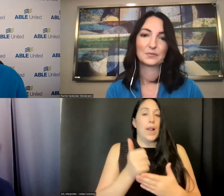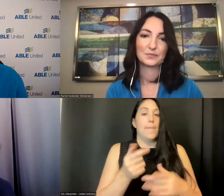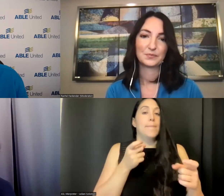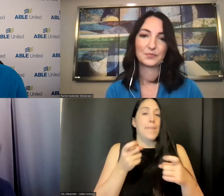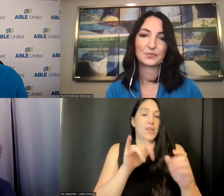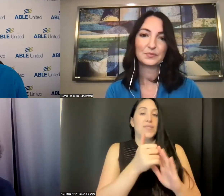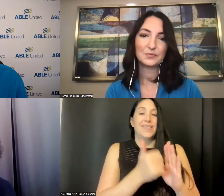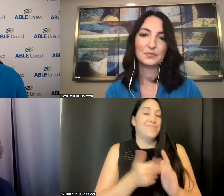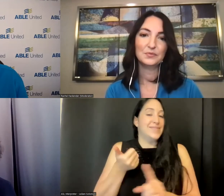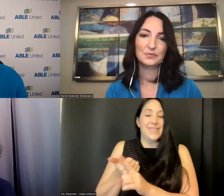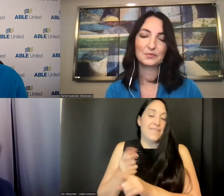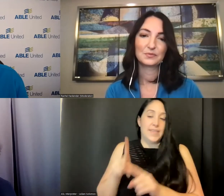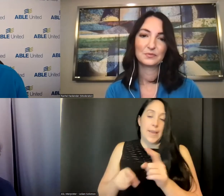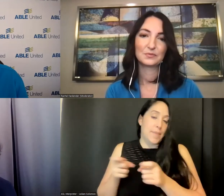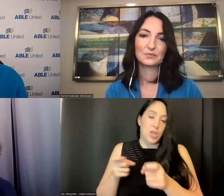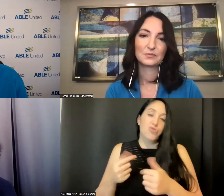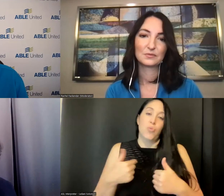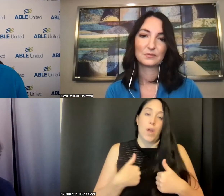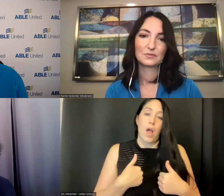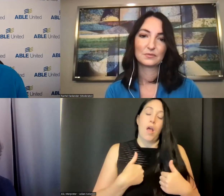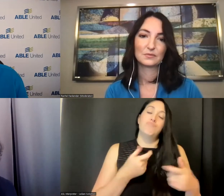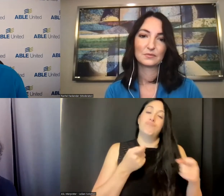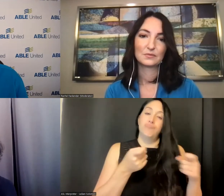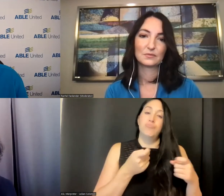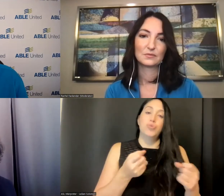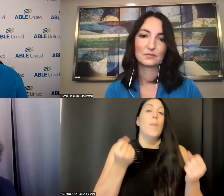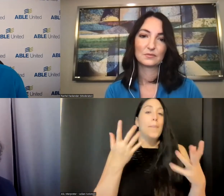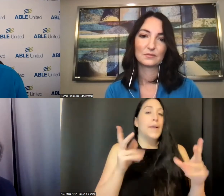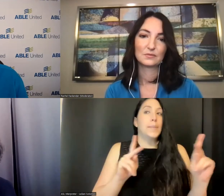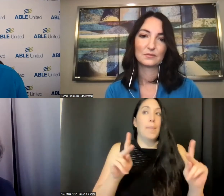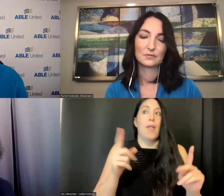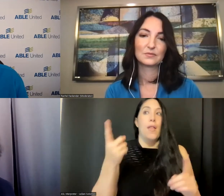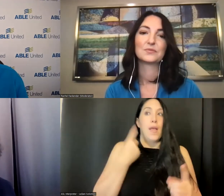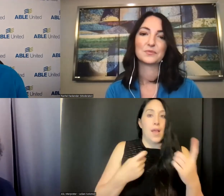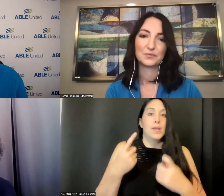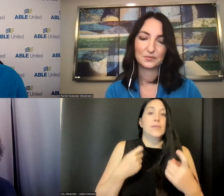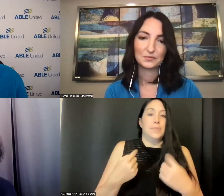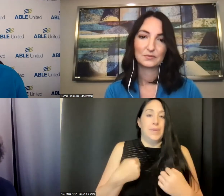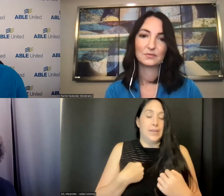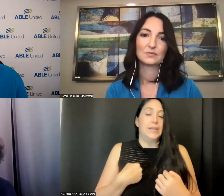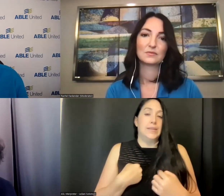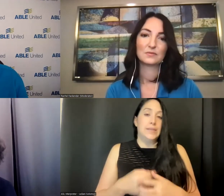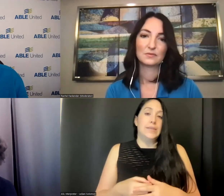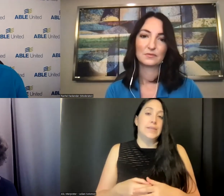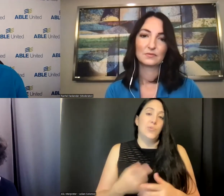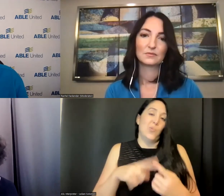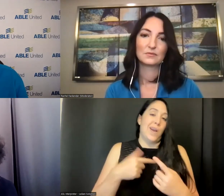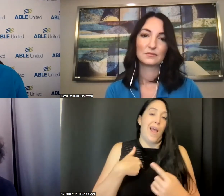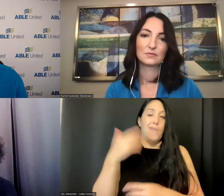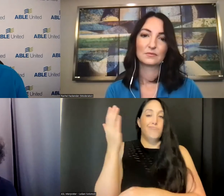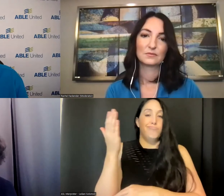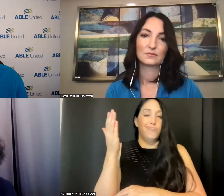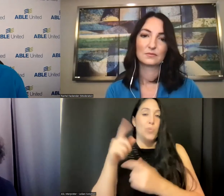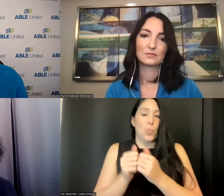do that on his own. And that's a question that I get from a lot of other people when I'm out and talking to parents. Sean